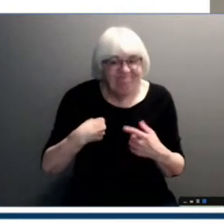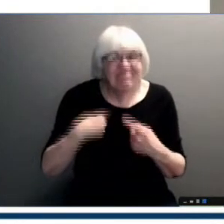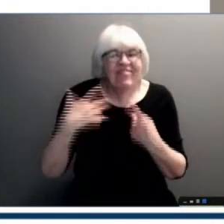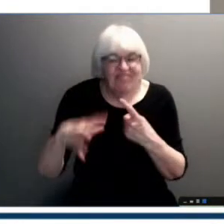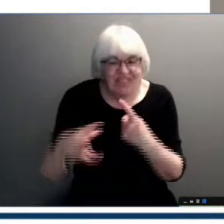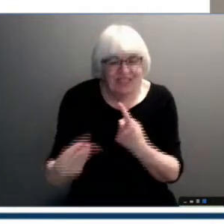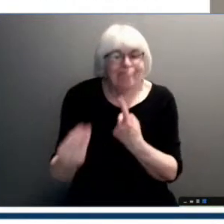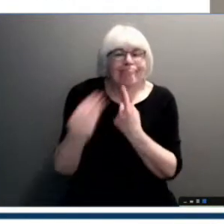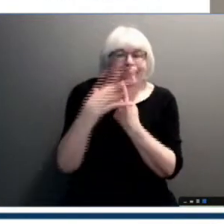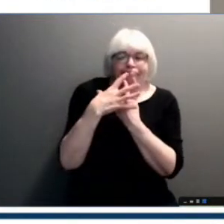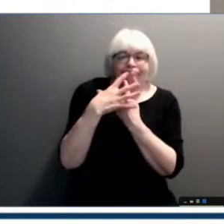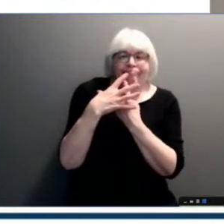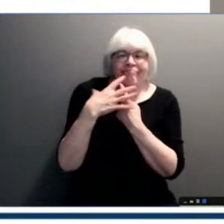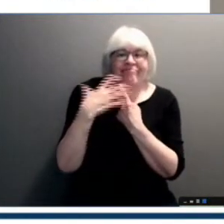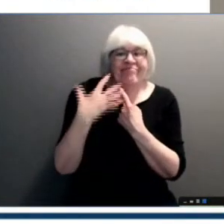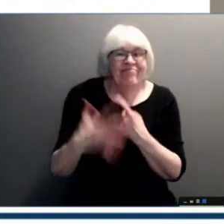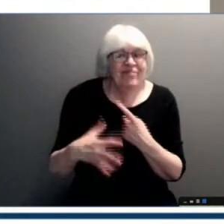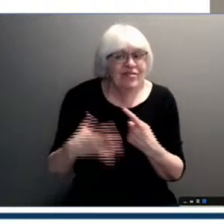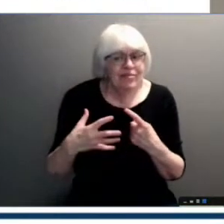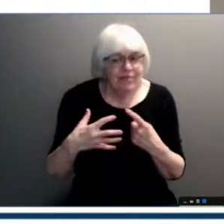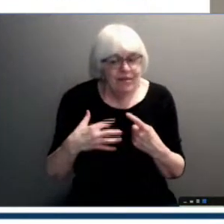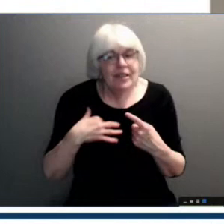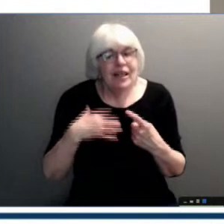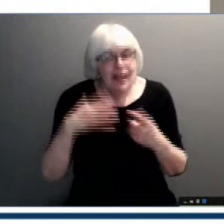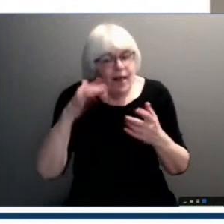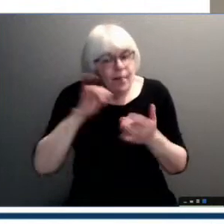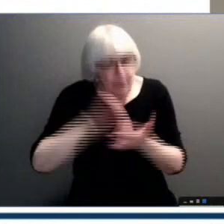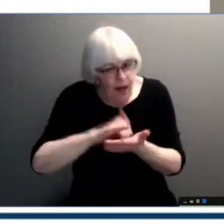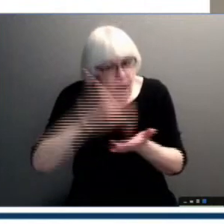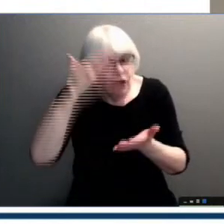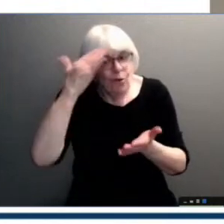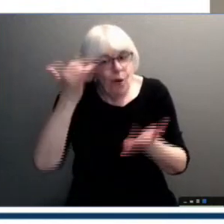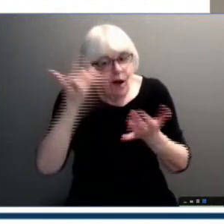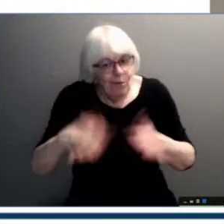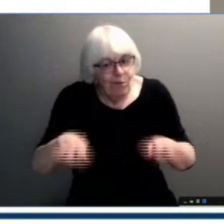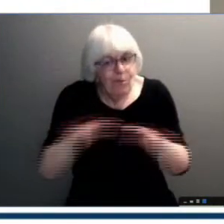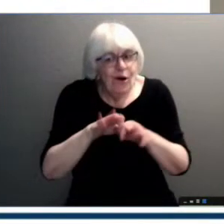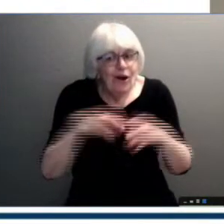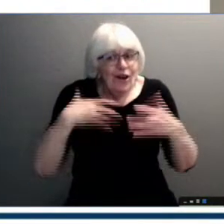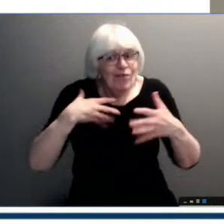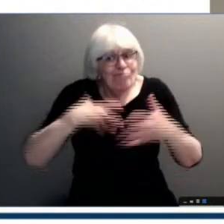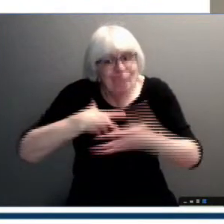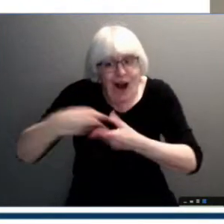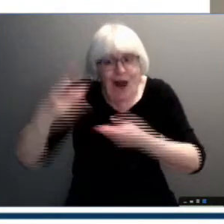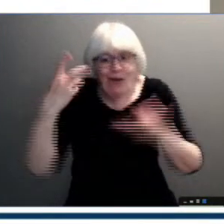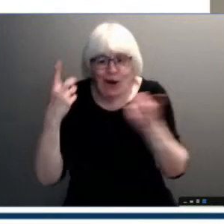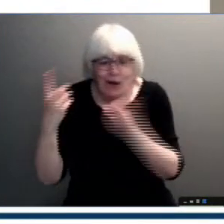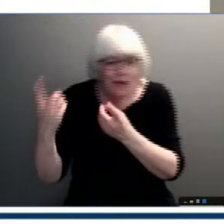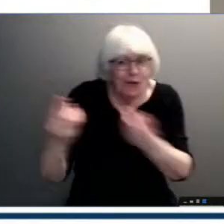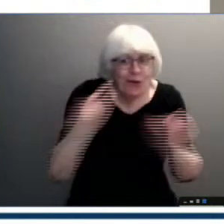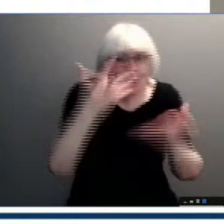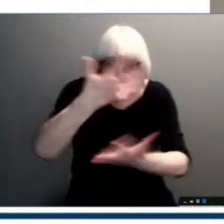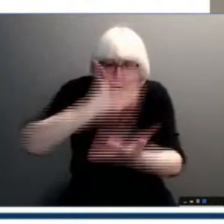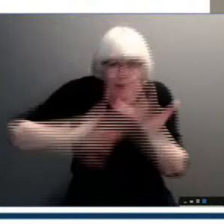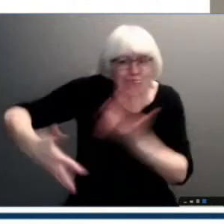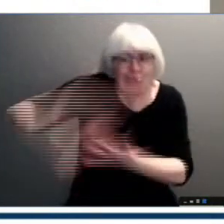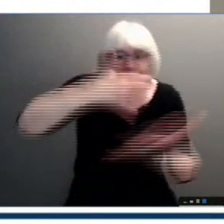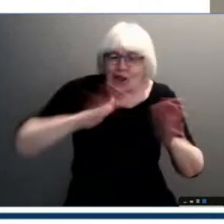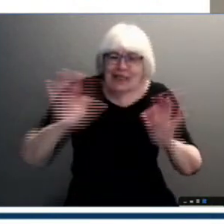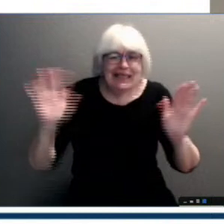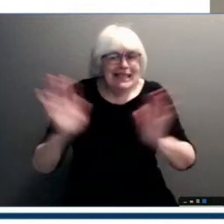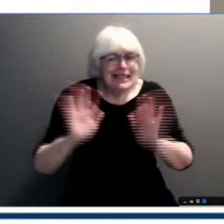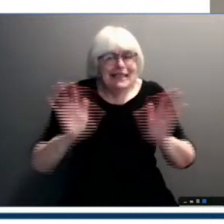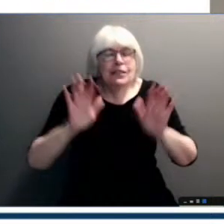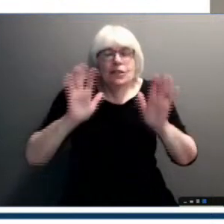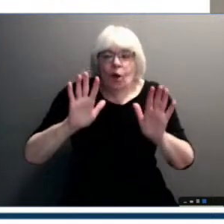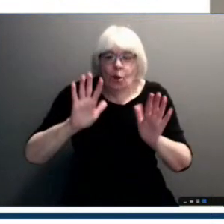everybody to slow themselves down, reduce their close contacts, make sure they're masking and all those other pieces to minimize